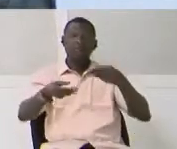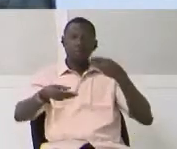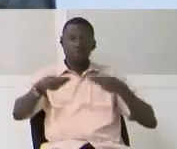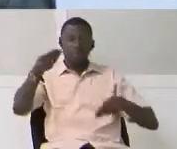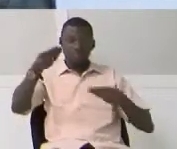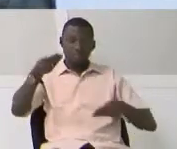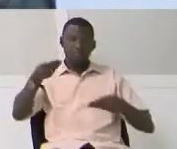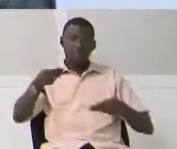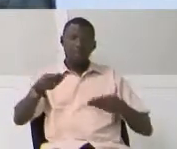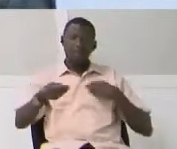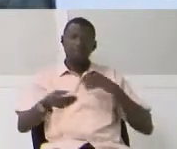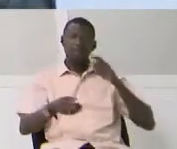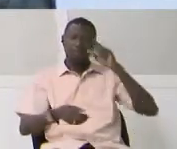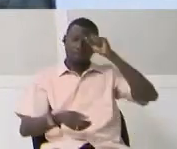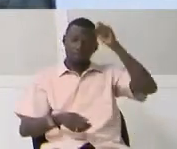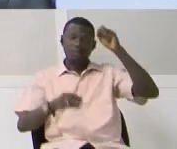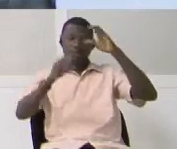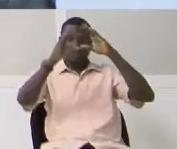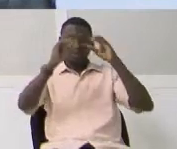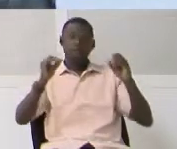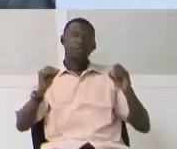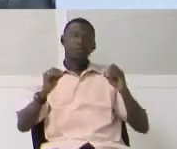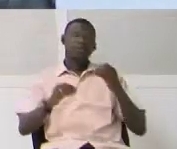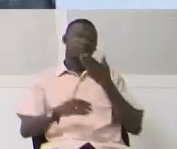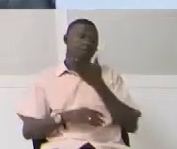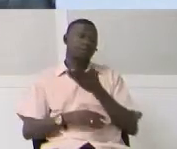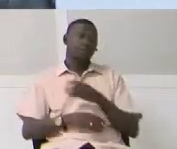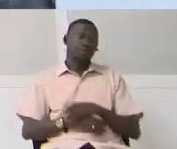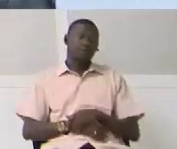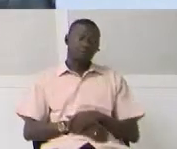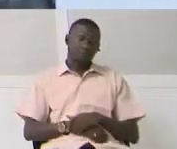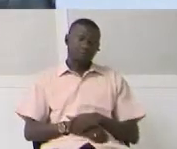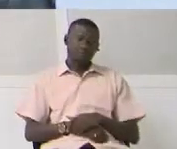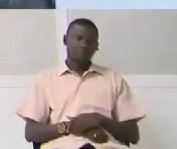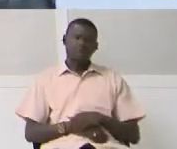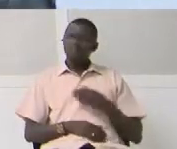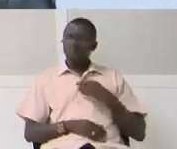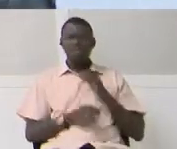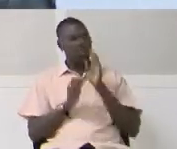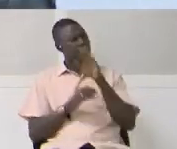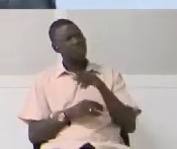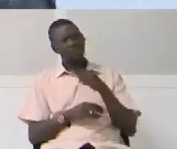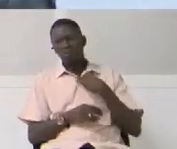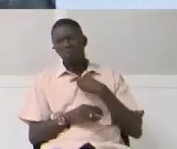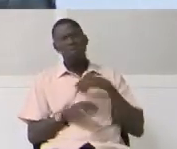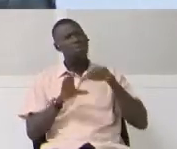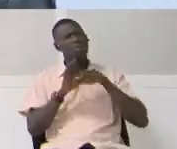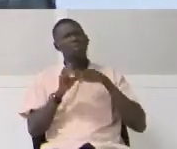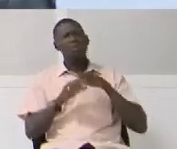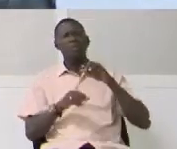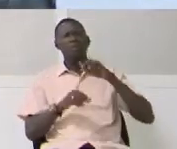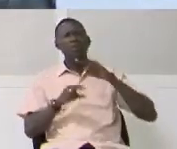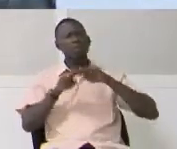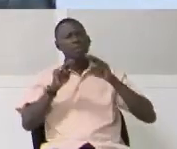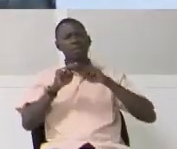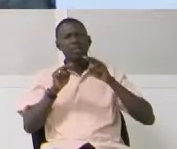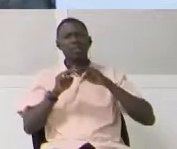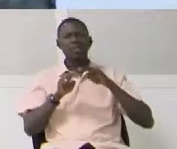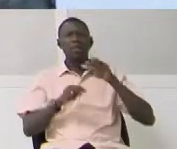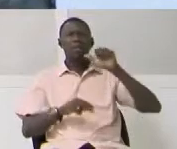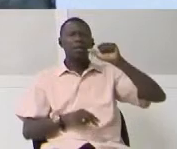of merit la. I said to him, but I'm not a member of the APRC, I'm not a politician, and he said, no, this is just a certificate of merit.